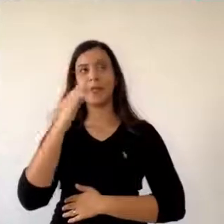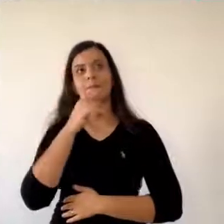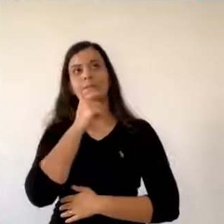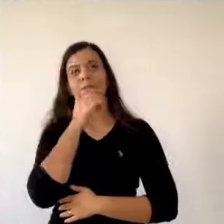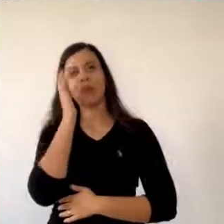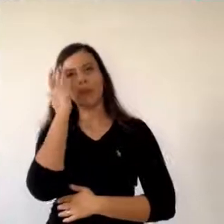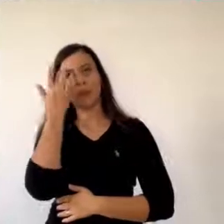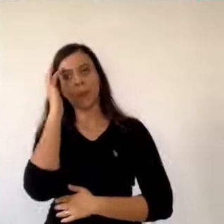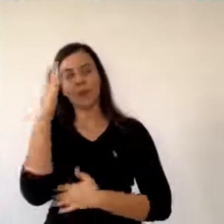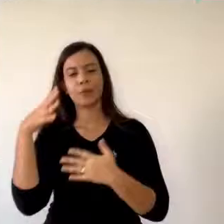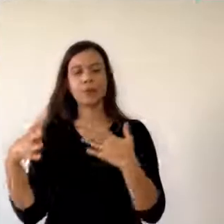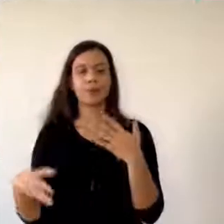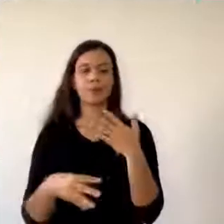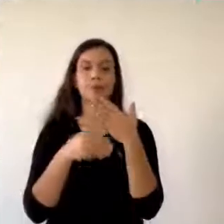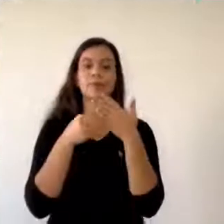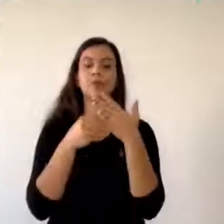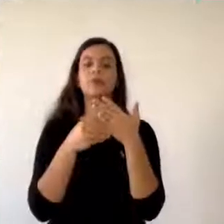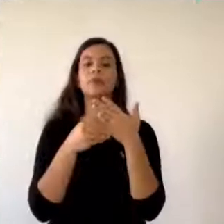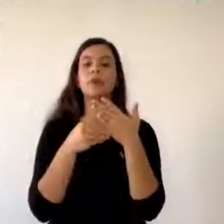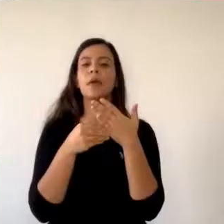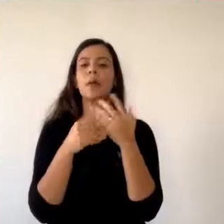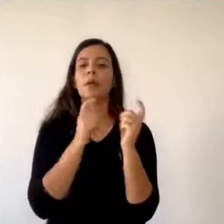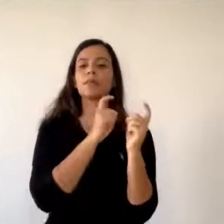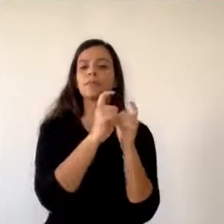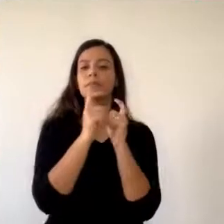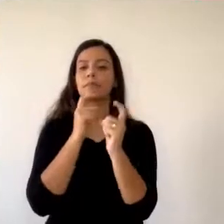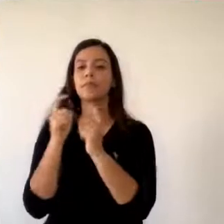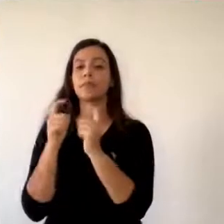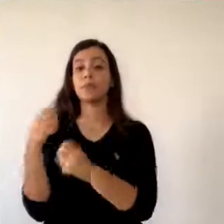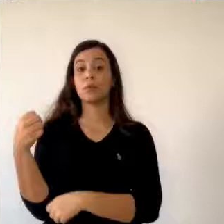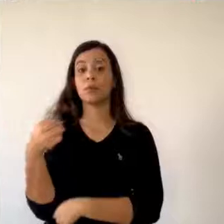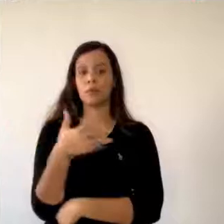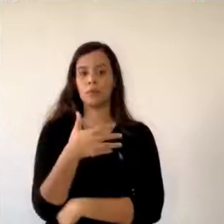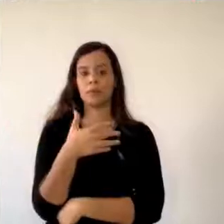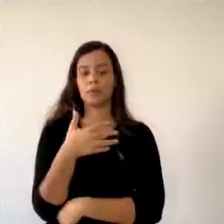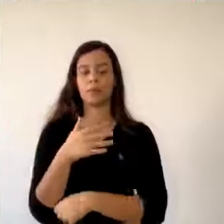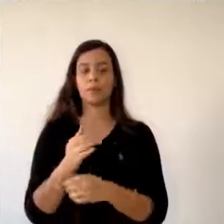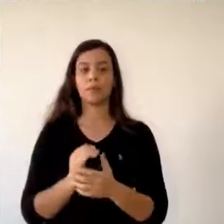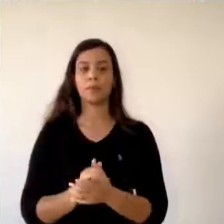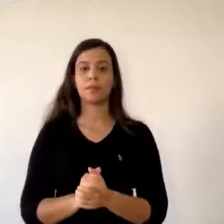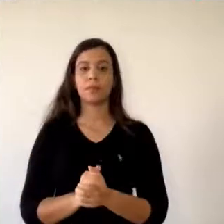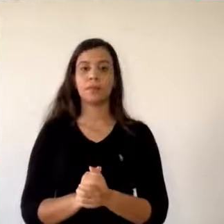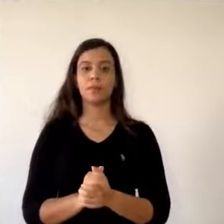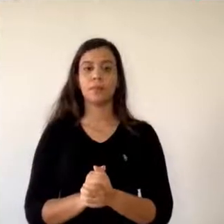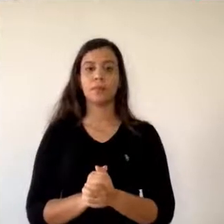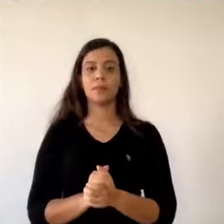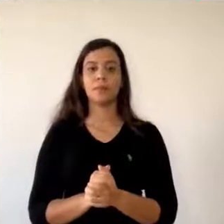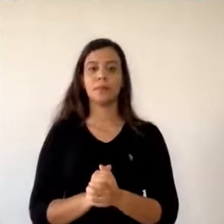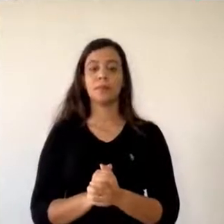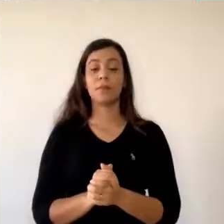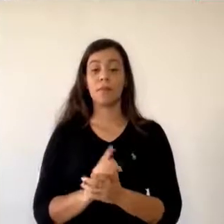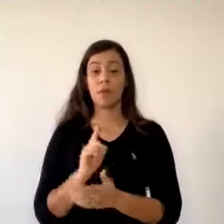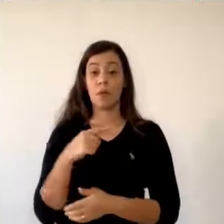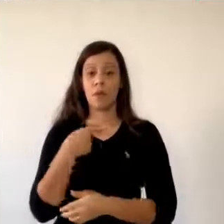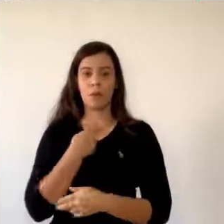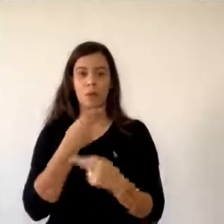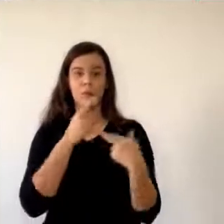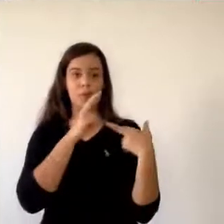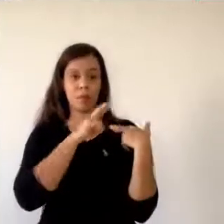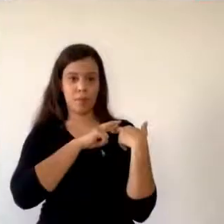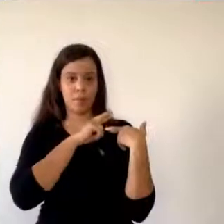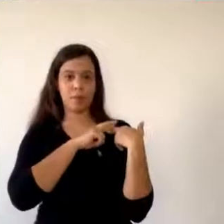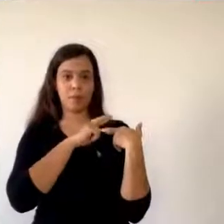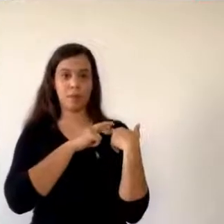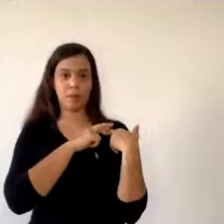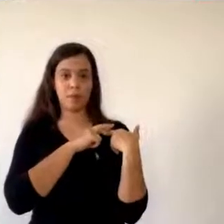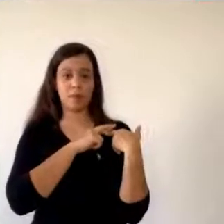I only had a debate that once again, we are not only